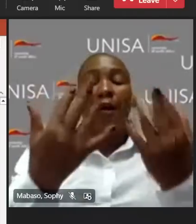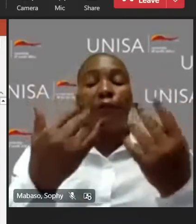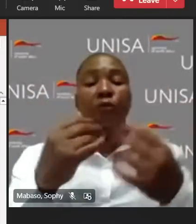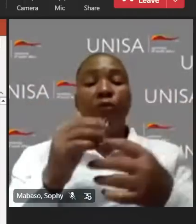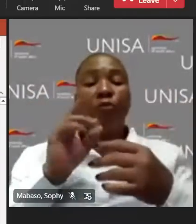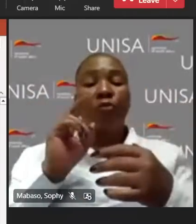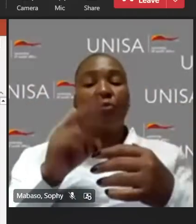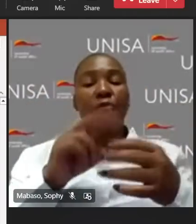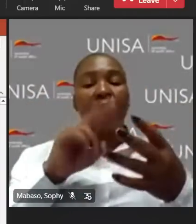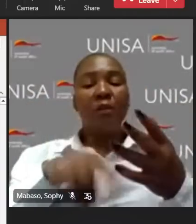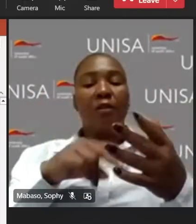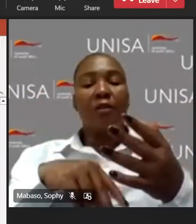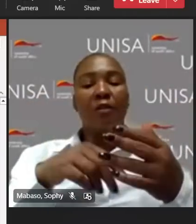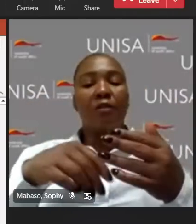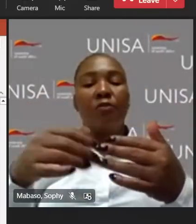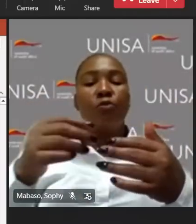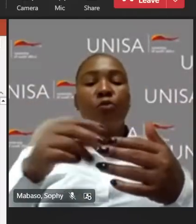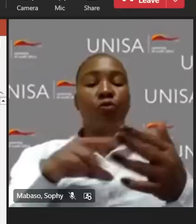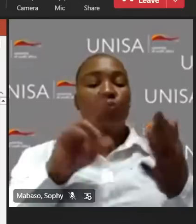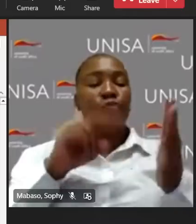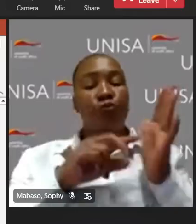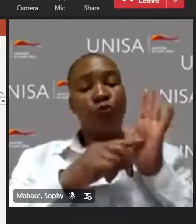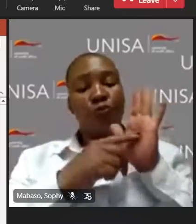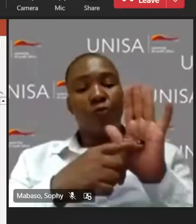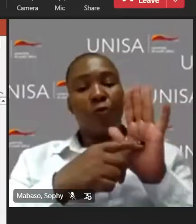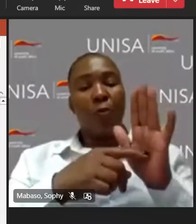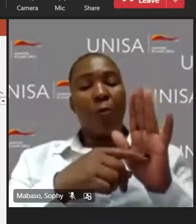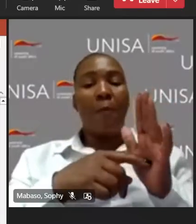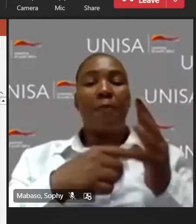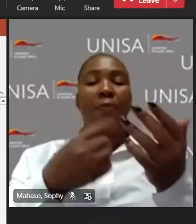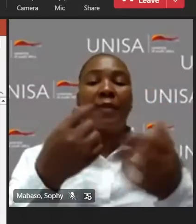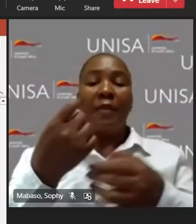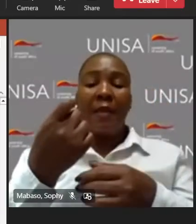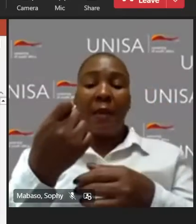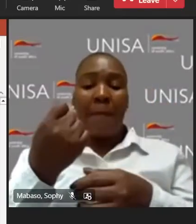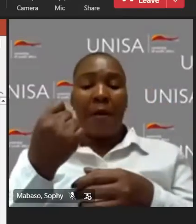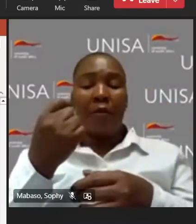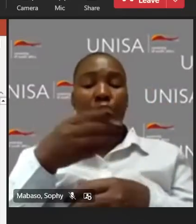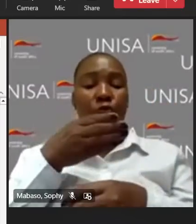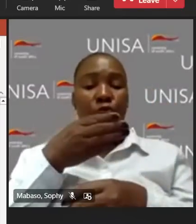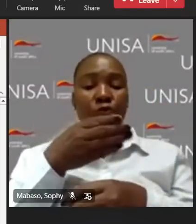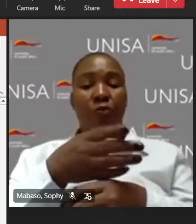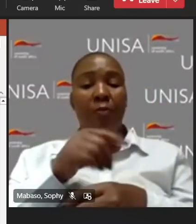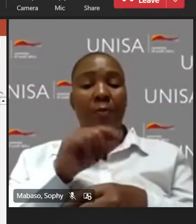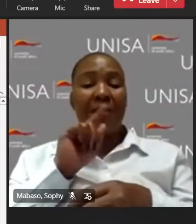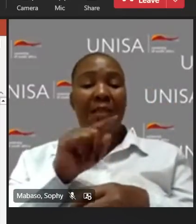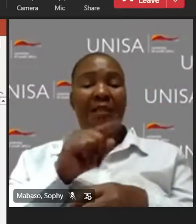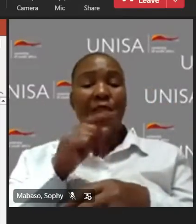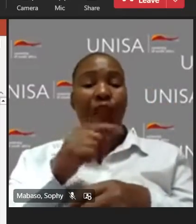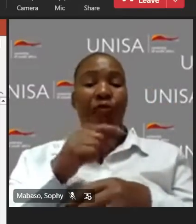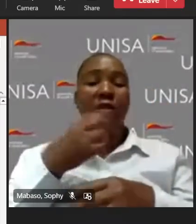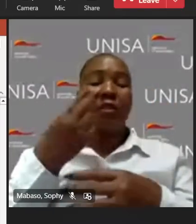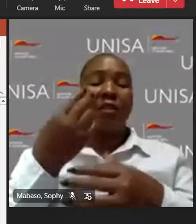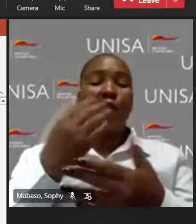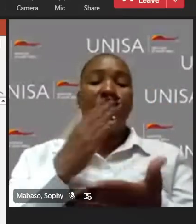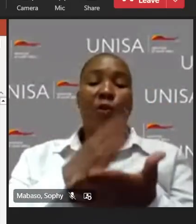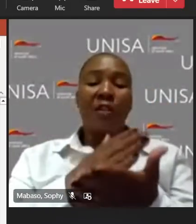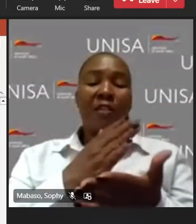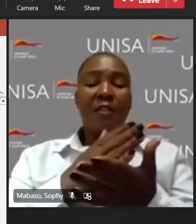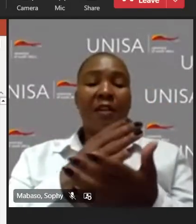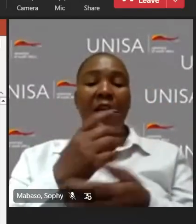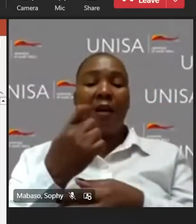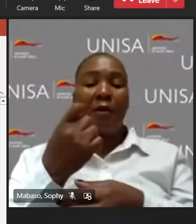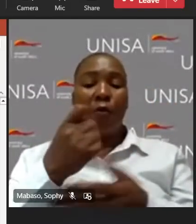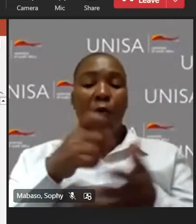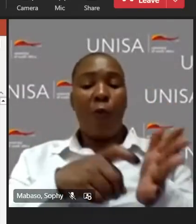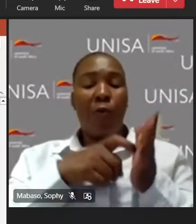and your account will show a balance of 0. However, this is not the original outstanding amount. However, as soon as